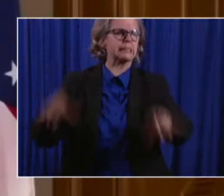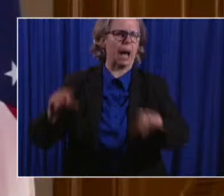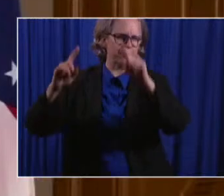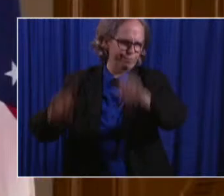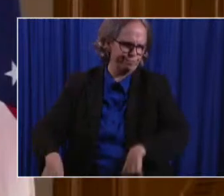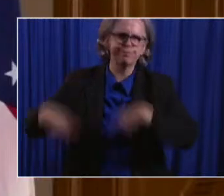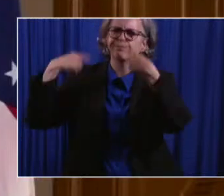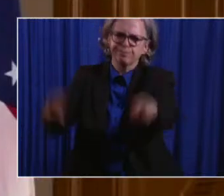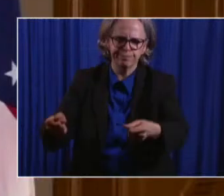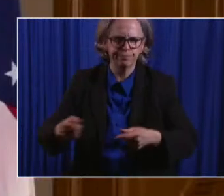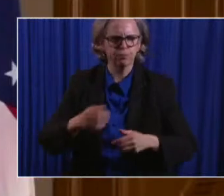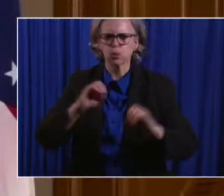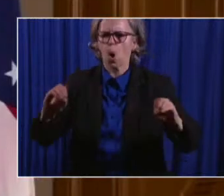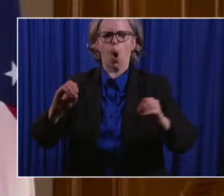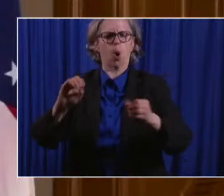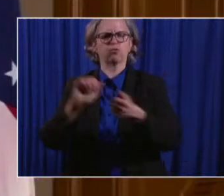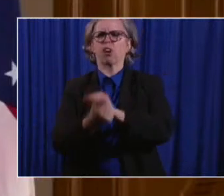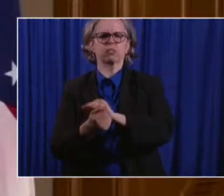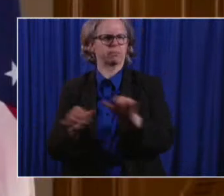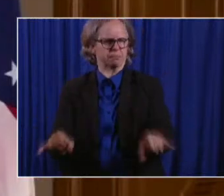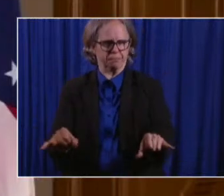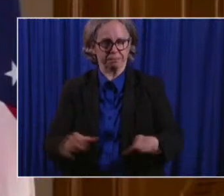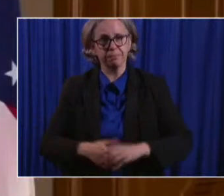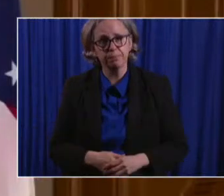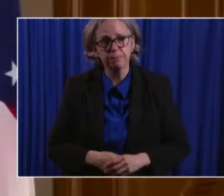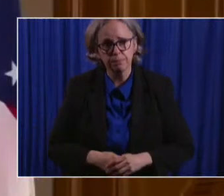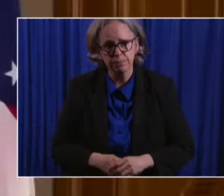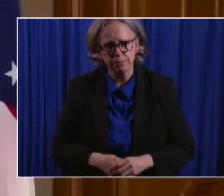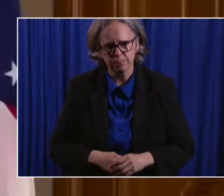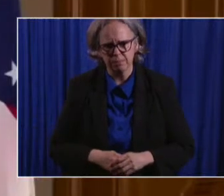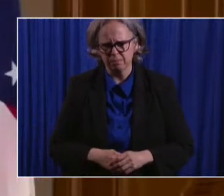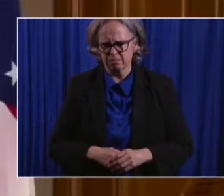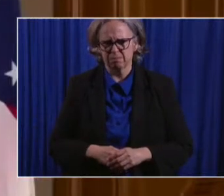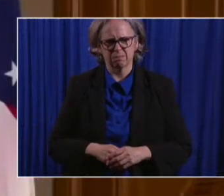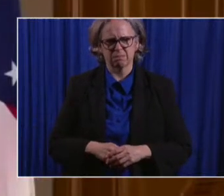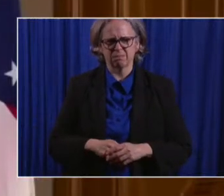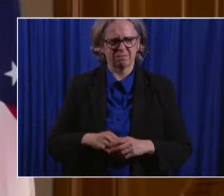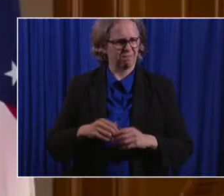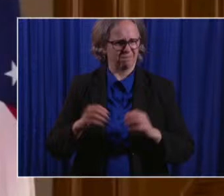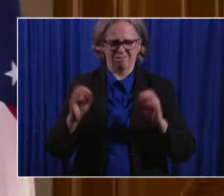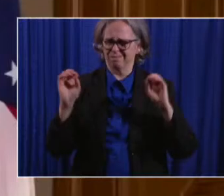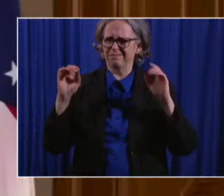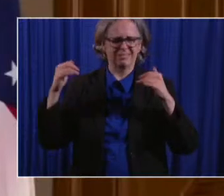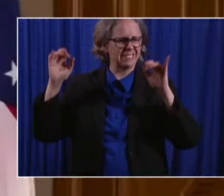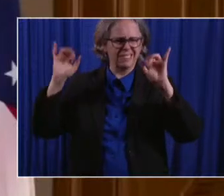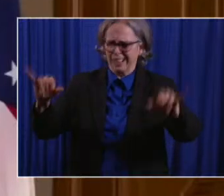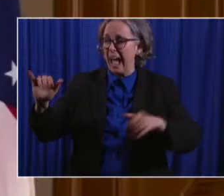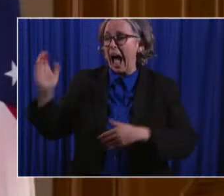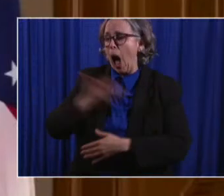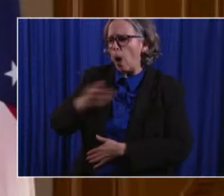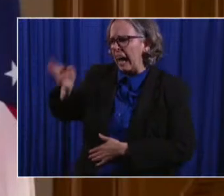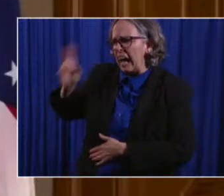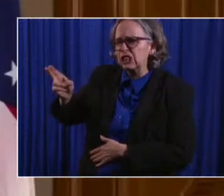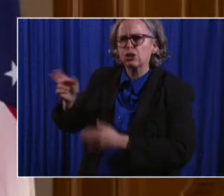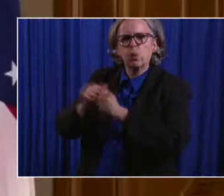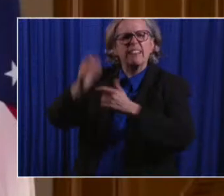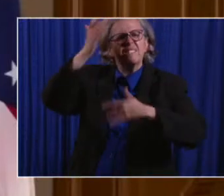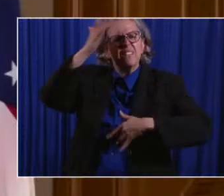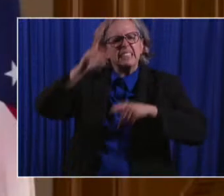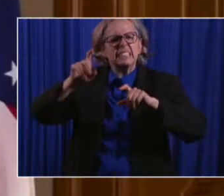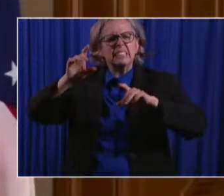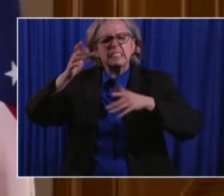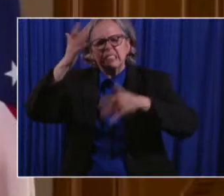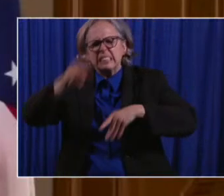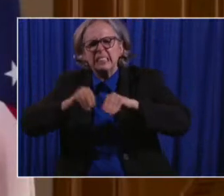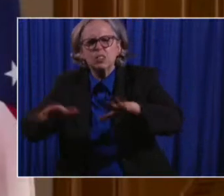isolation should occur just as they always had throughout history. Isolation, which is what happens when a person is